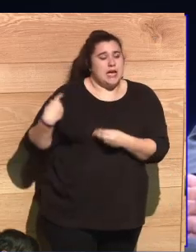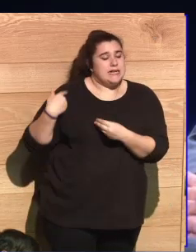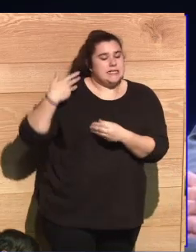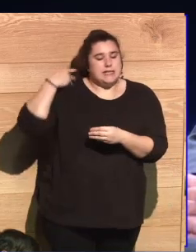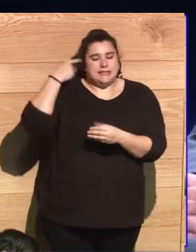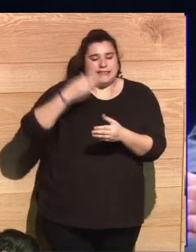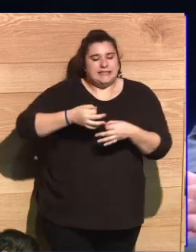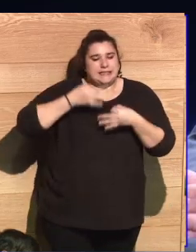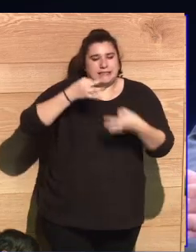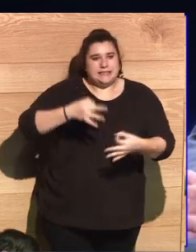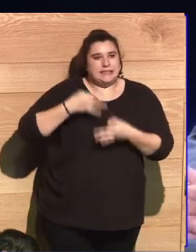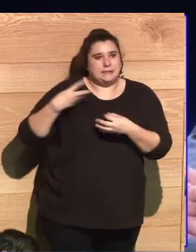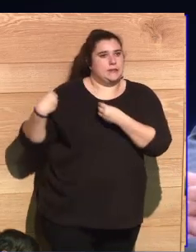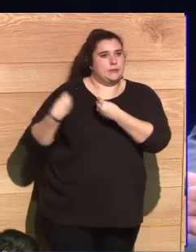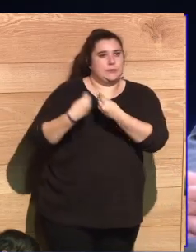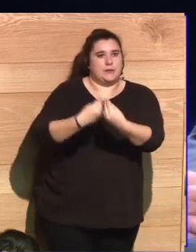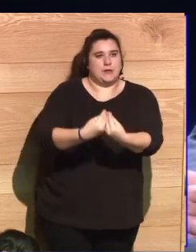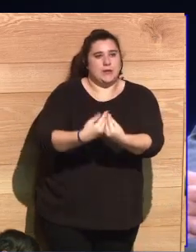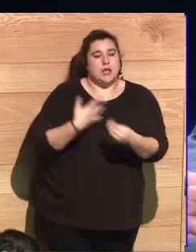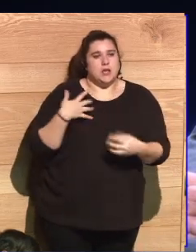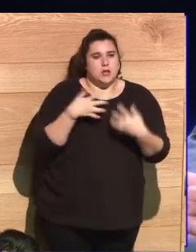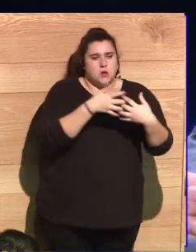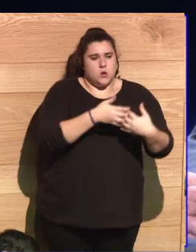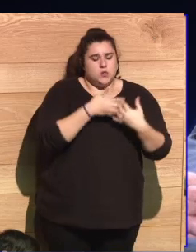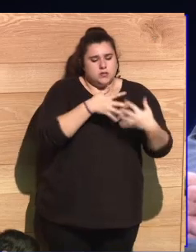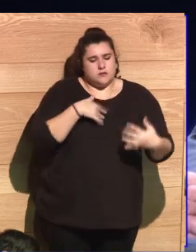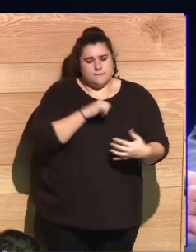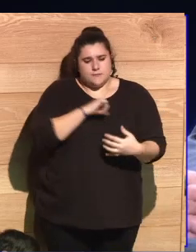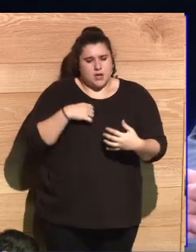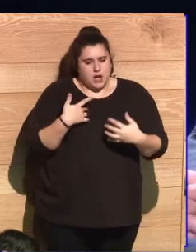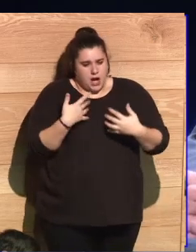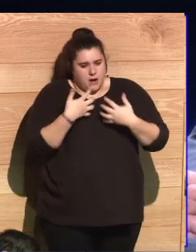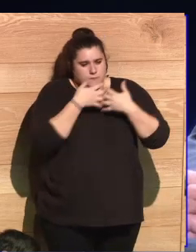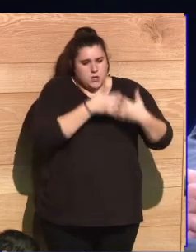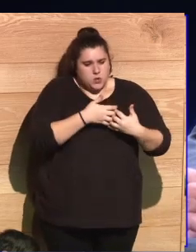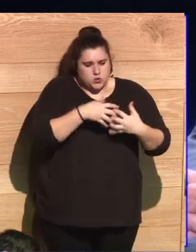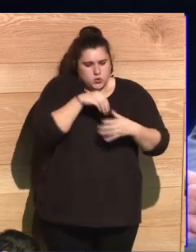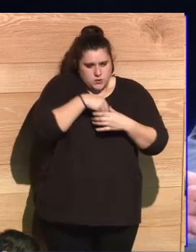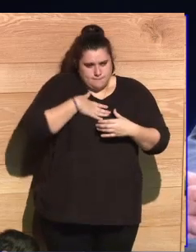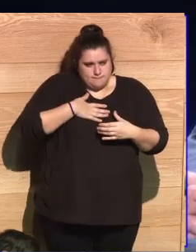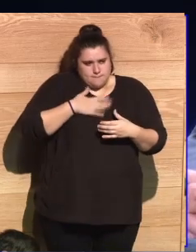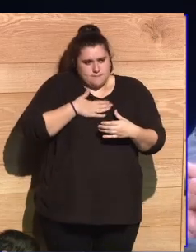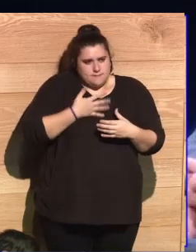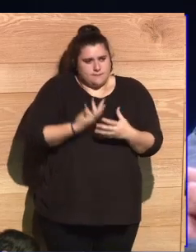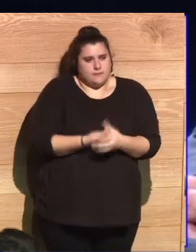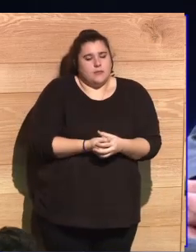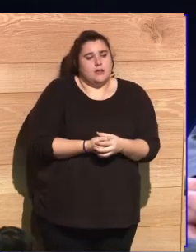always there in your ear. You fight against yourself, and to me, well, I will always be fighting against myself.